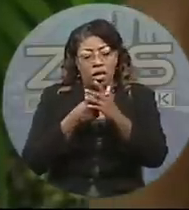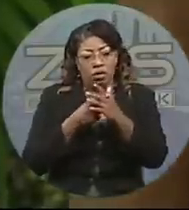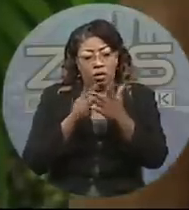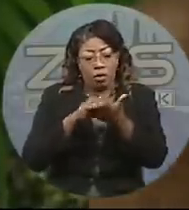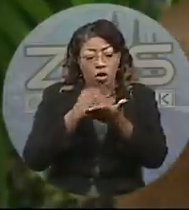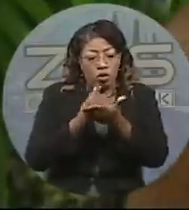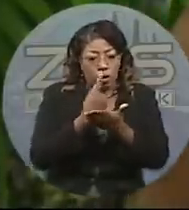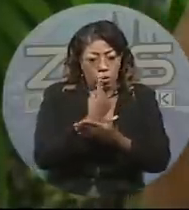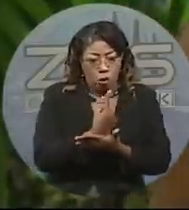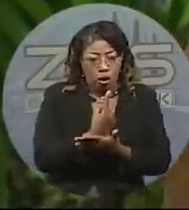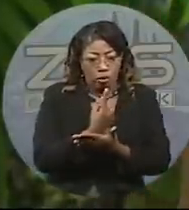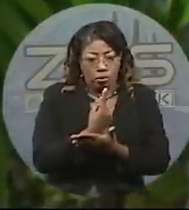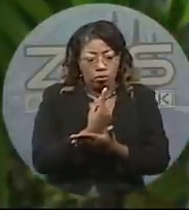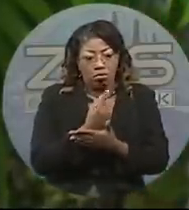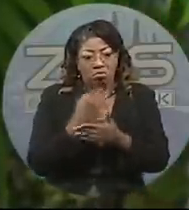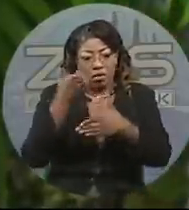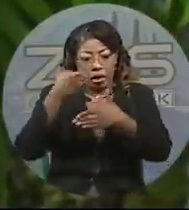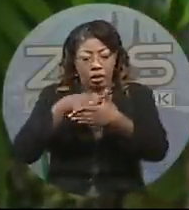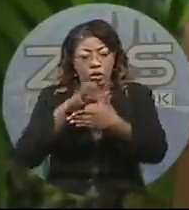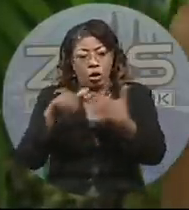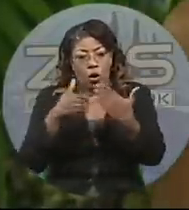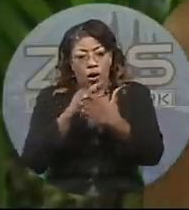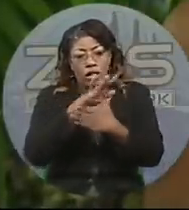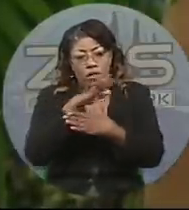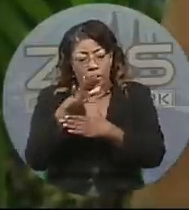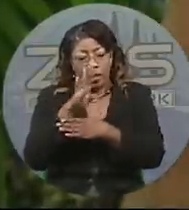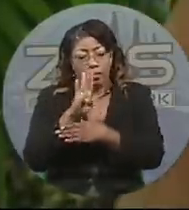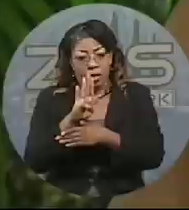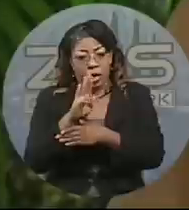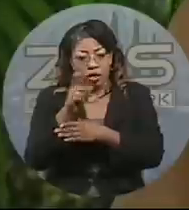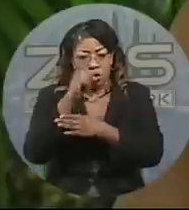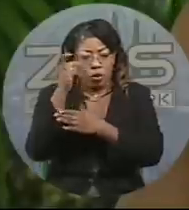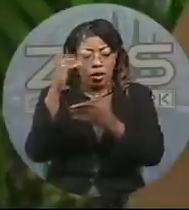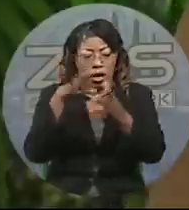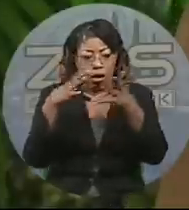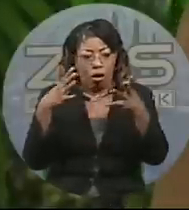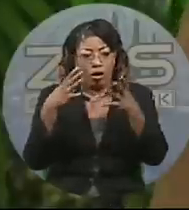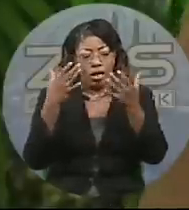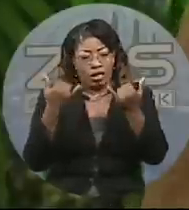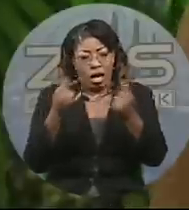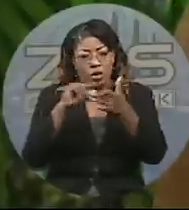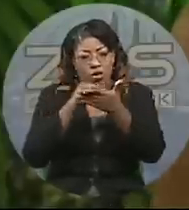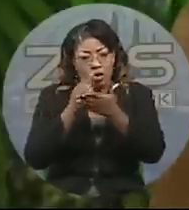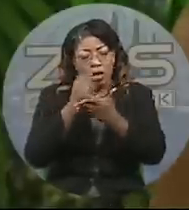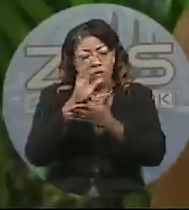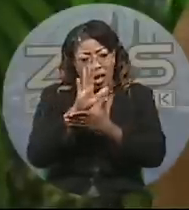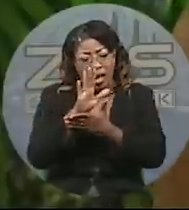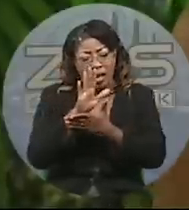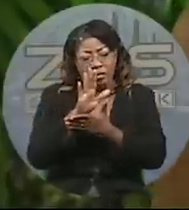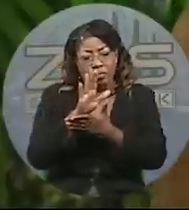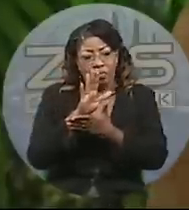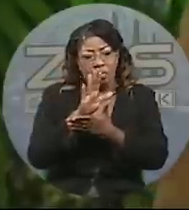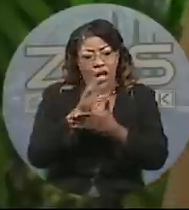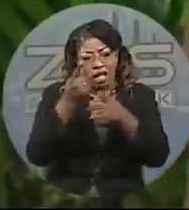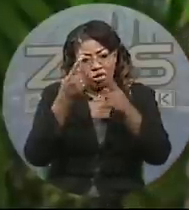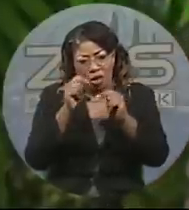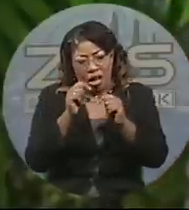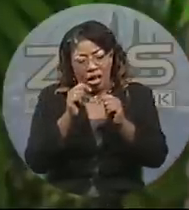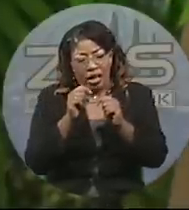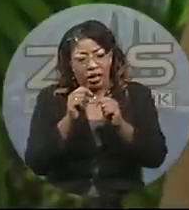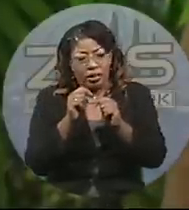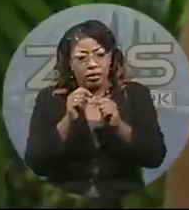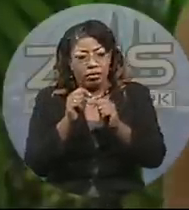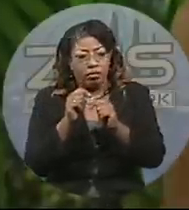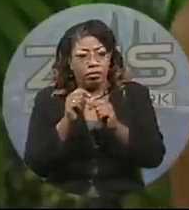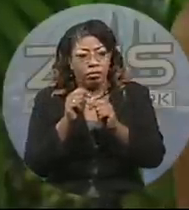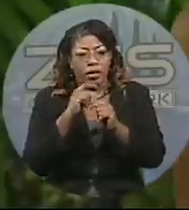one. And my inter-house spelling bees, I used to win all the time. So when I was in grade five, I tried out for the spelling bee, the district spelling